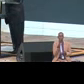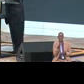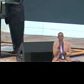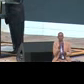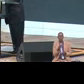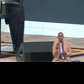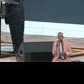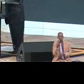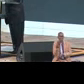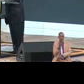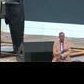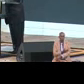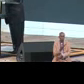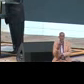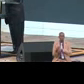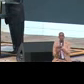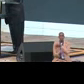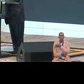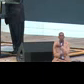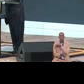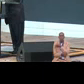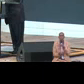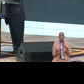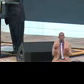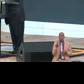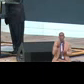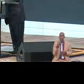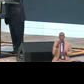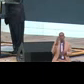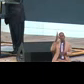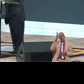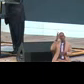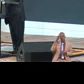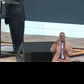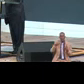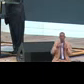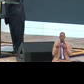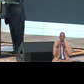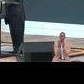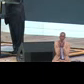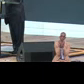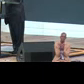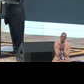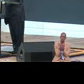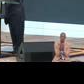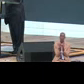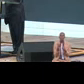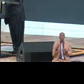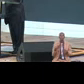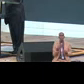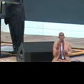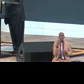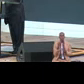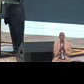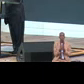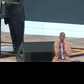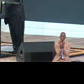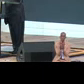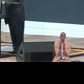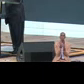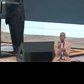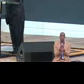a daughter of Abraham, whom Satan has bound, bondage is a